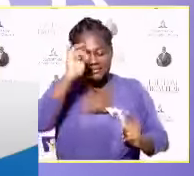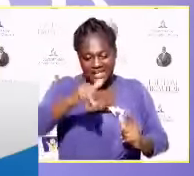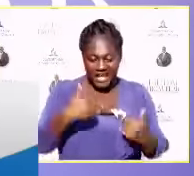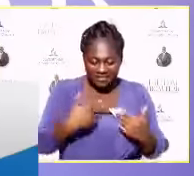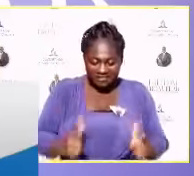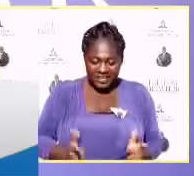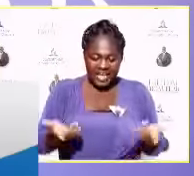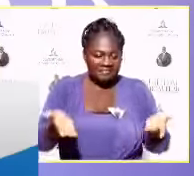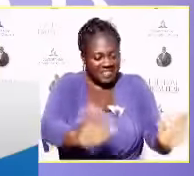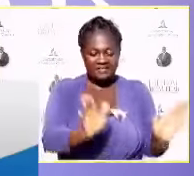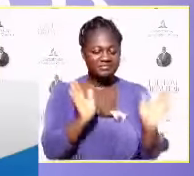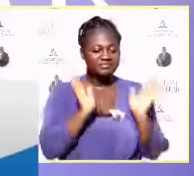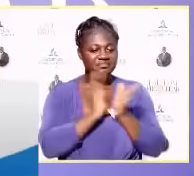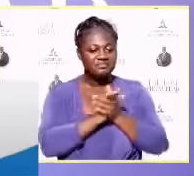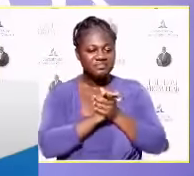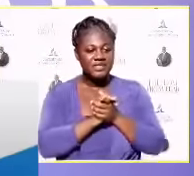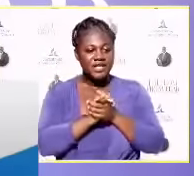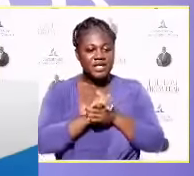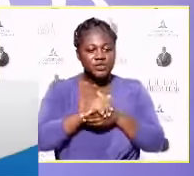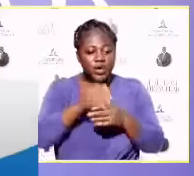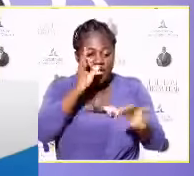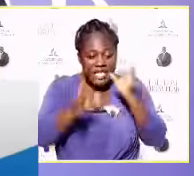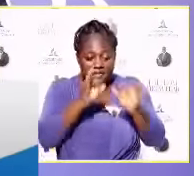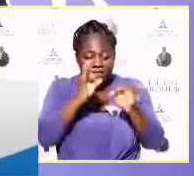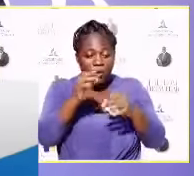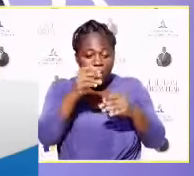the person is physically alive.